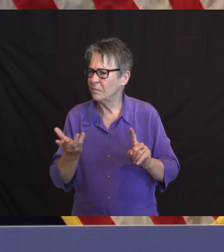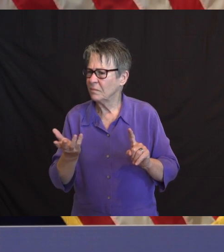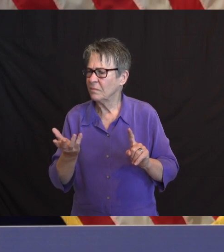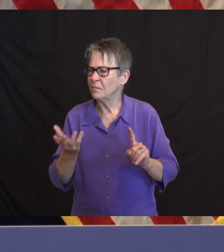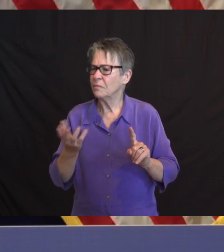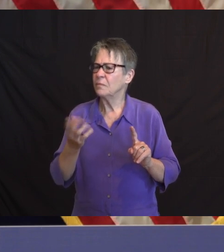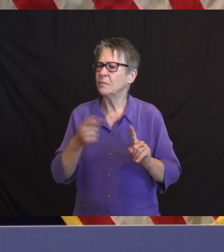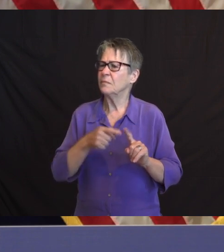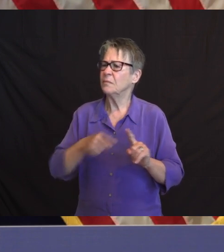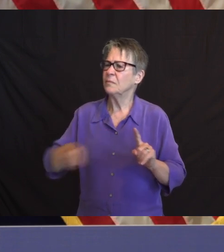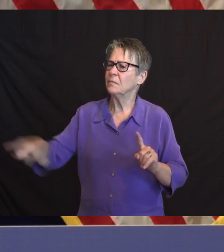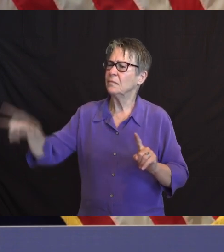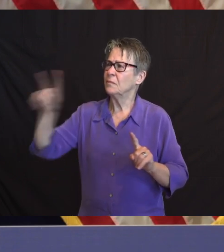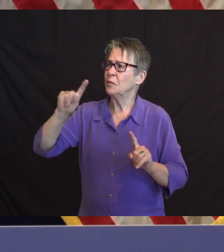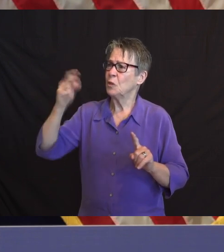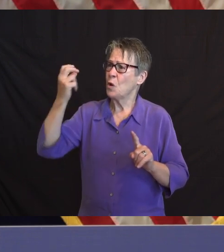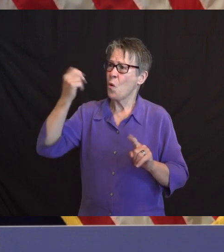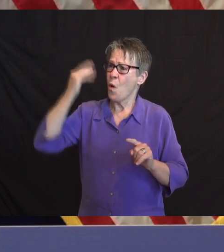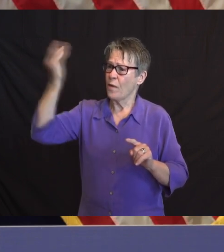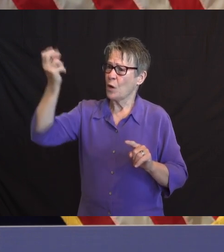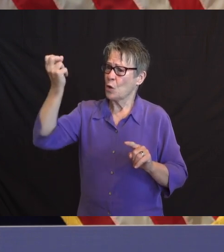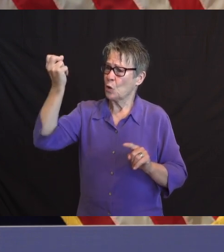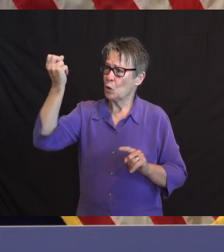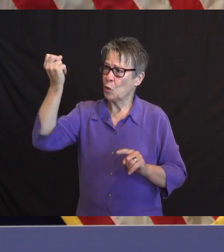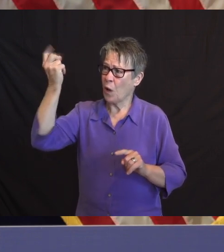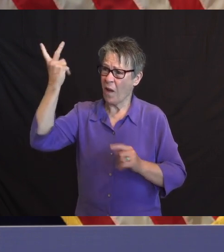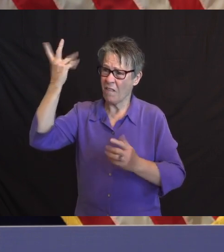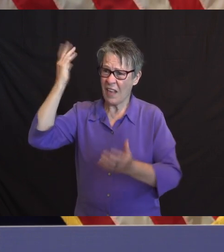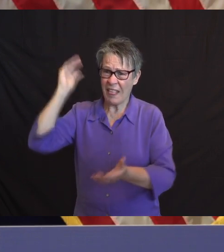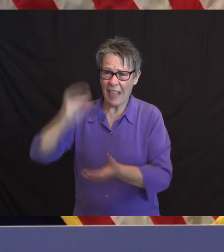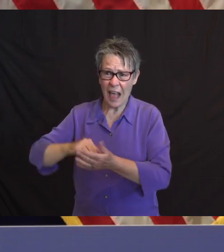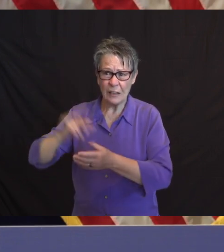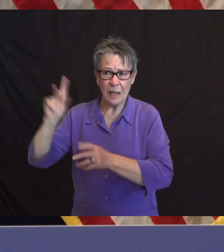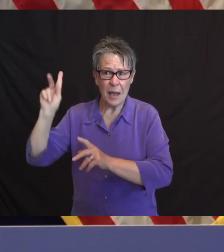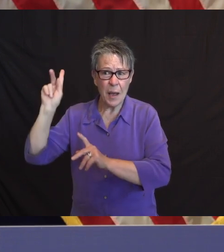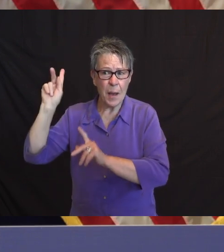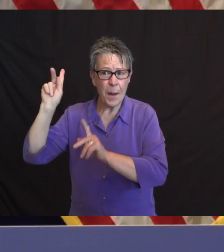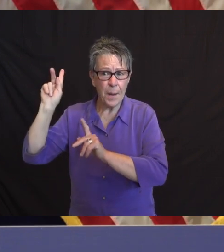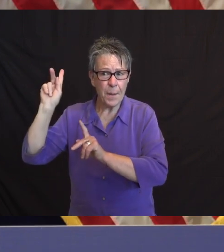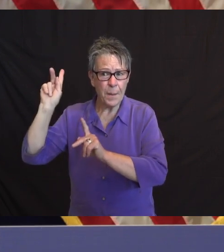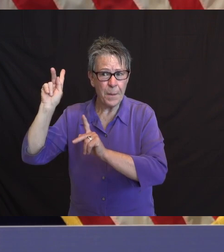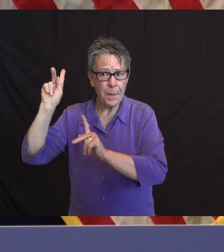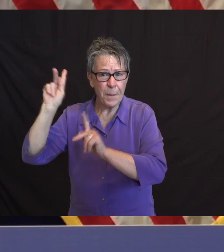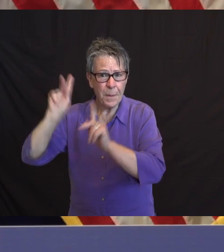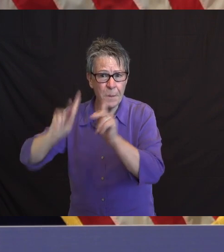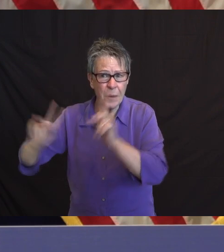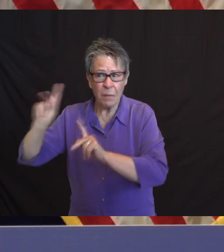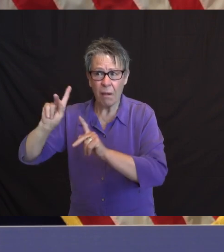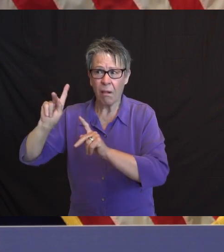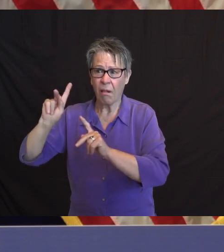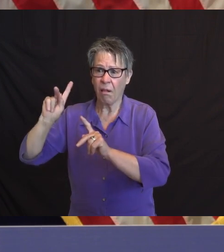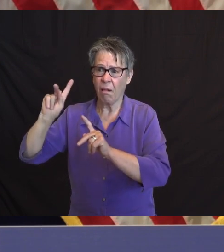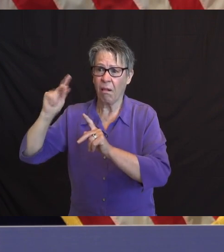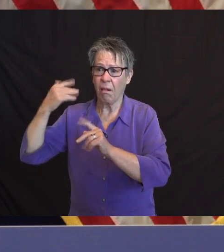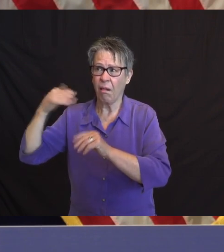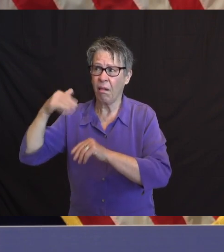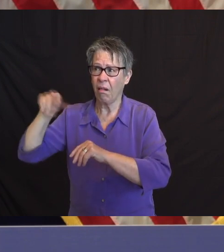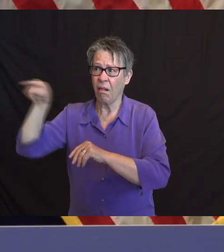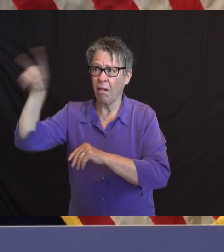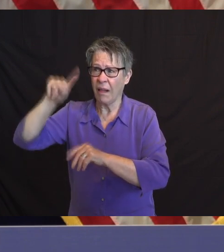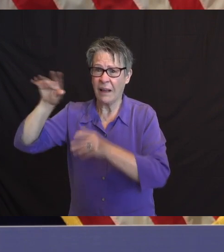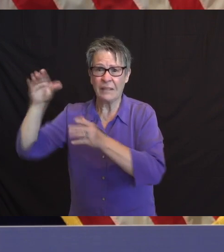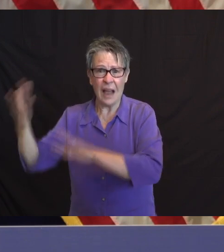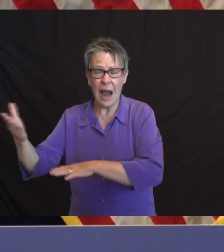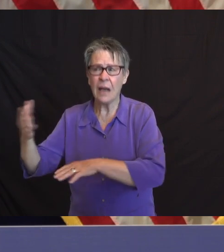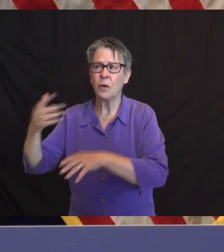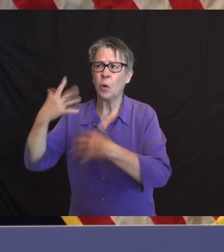color, you know, we've said this here before over the past now several months, but if you want to look at the